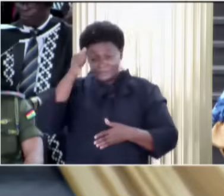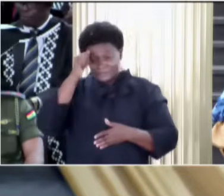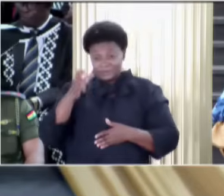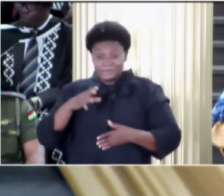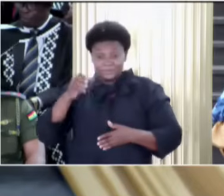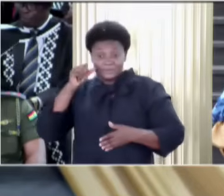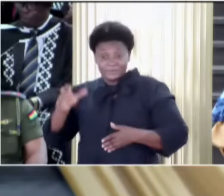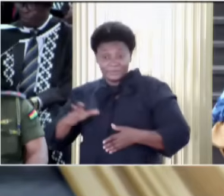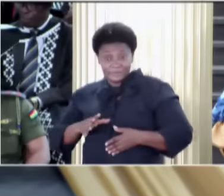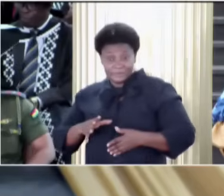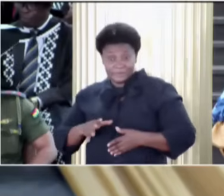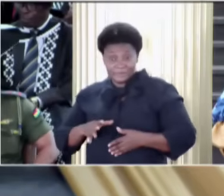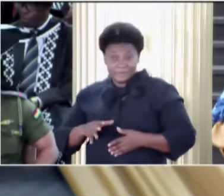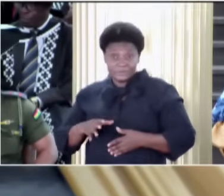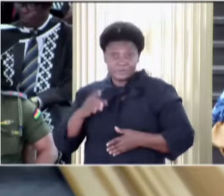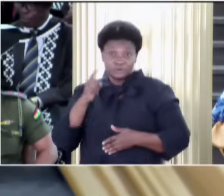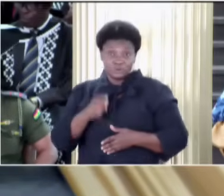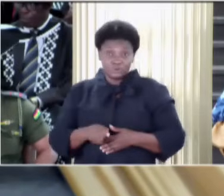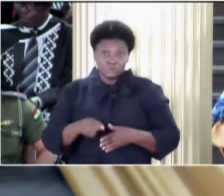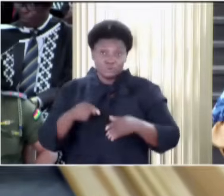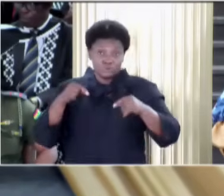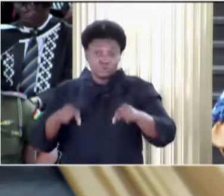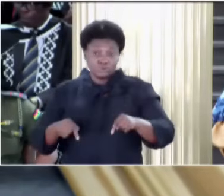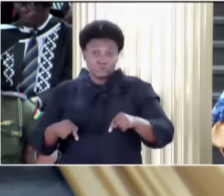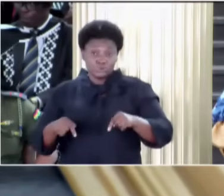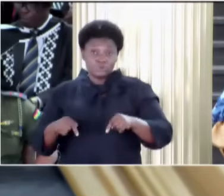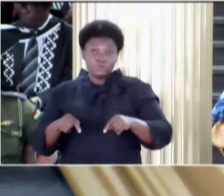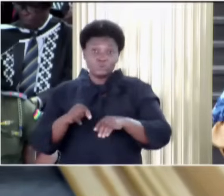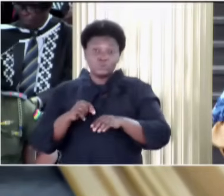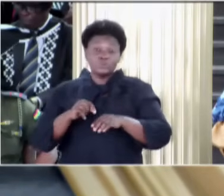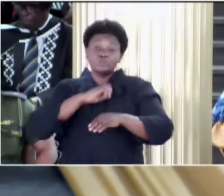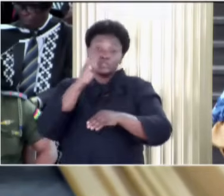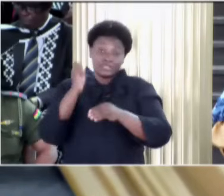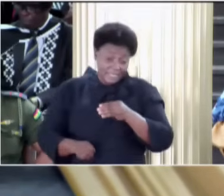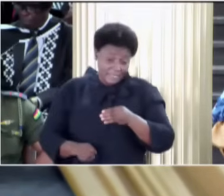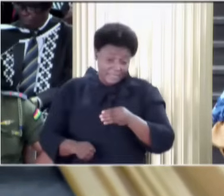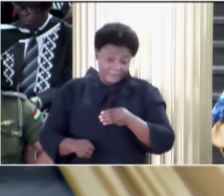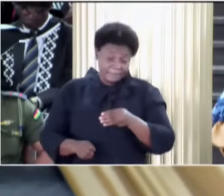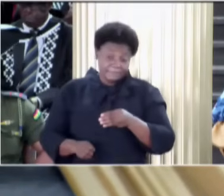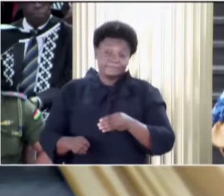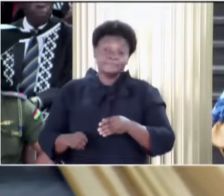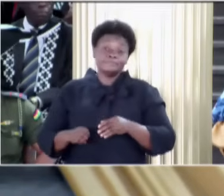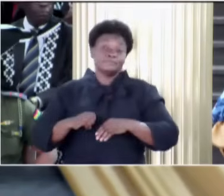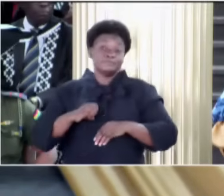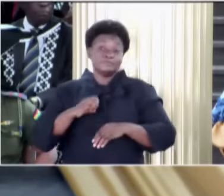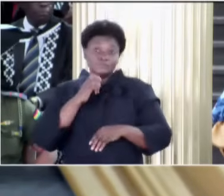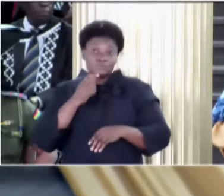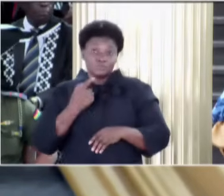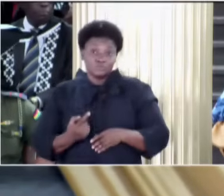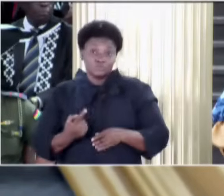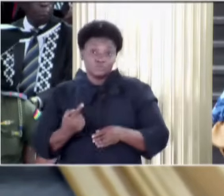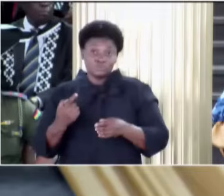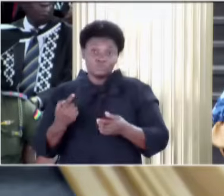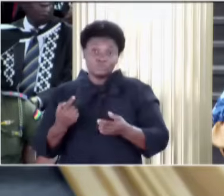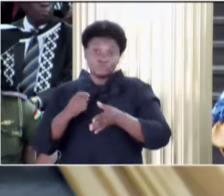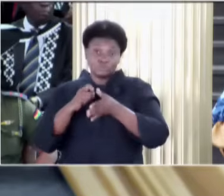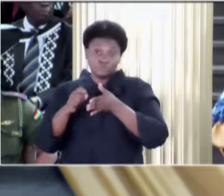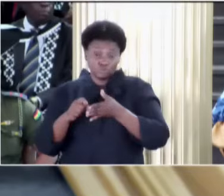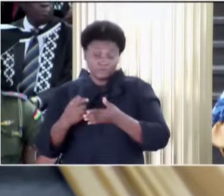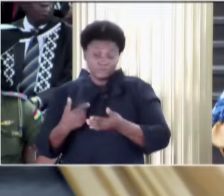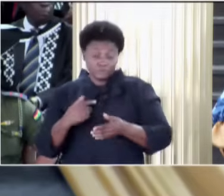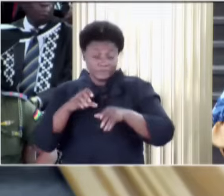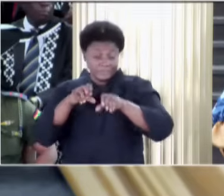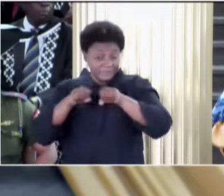gentlemen, this today, it is not the end of anything. Yes, you're graduating, you're going to get your